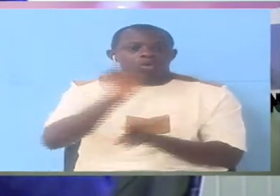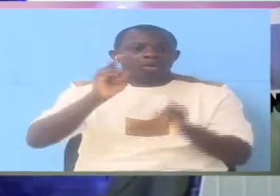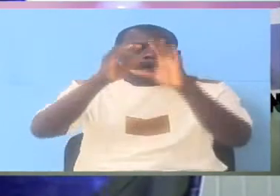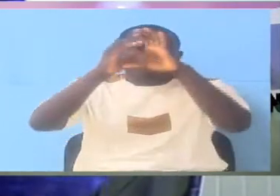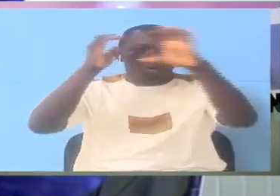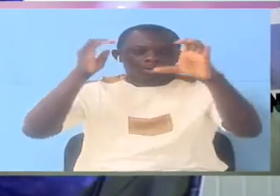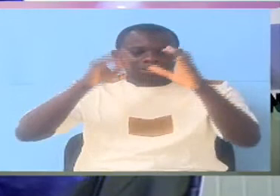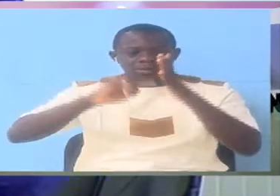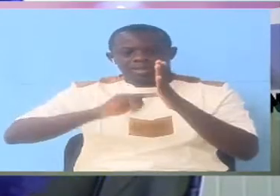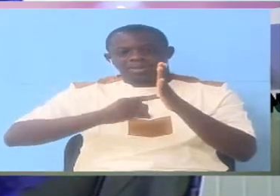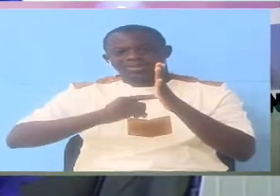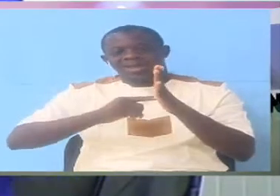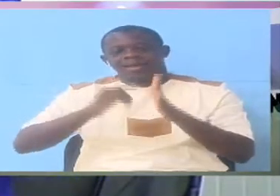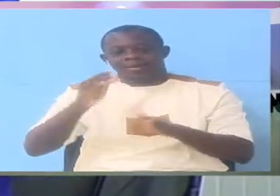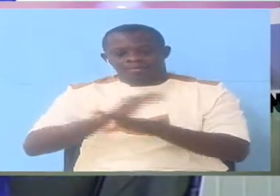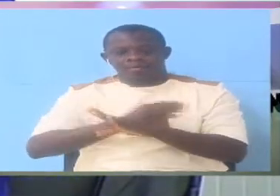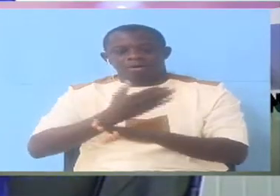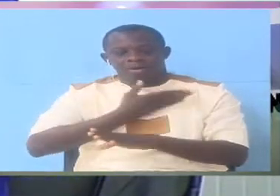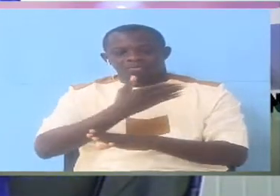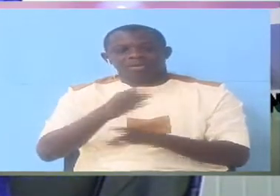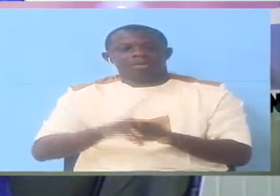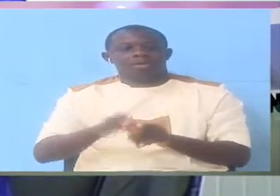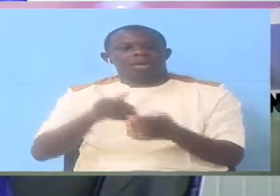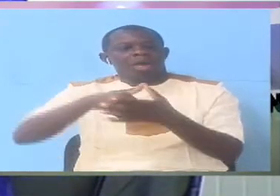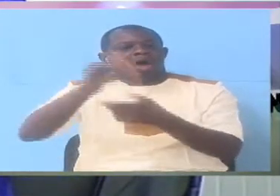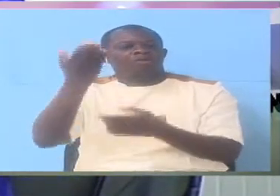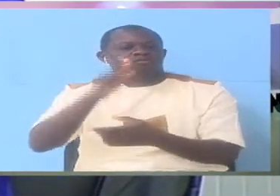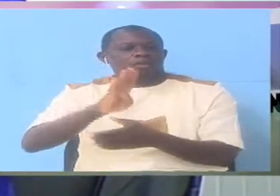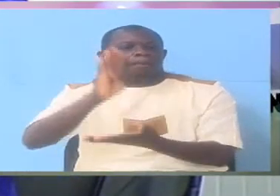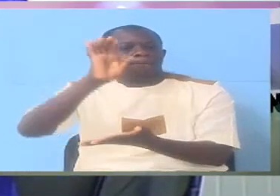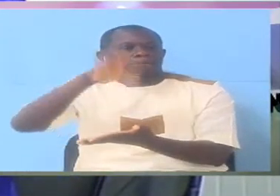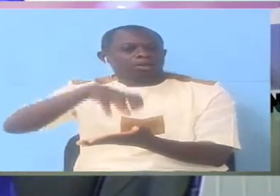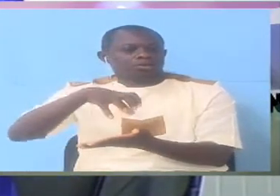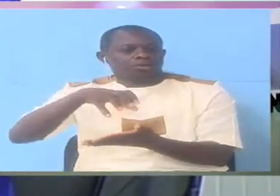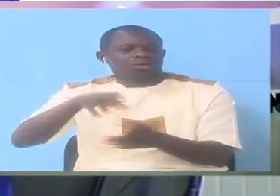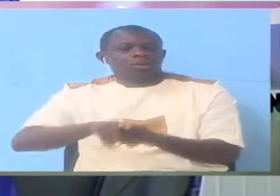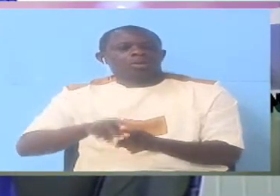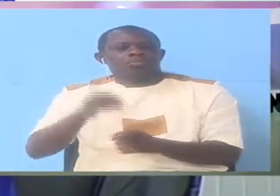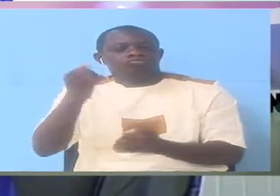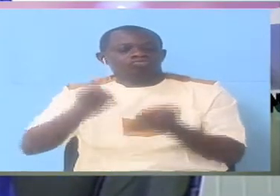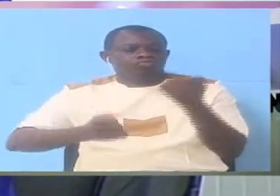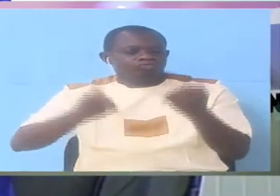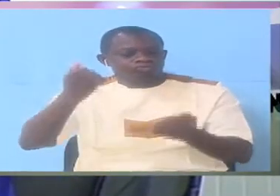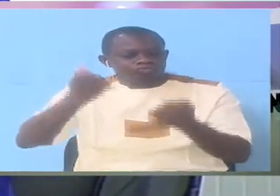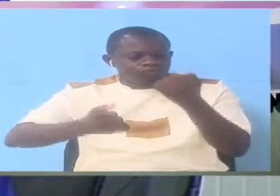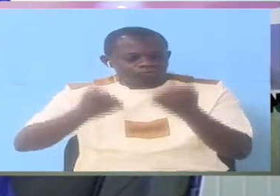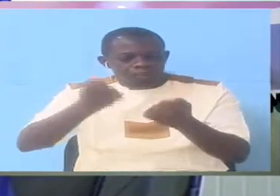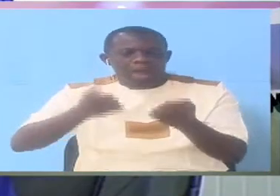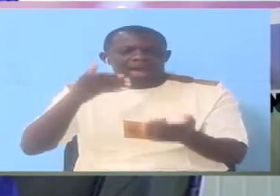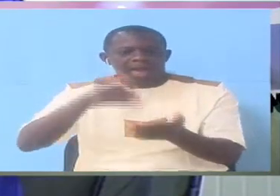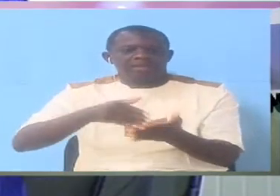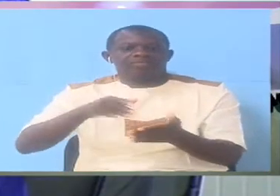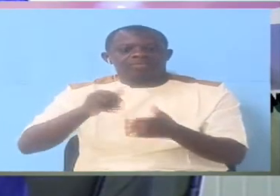middle. Fundita Banjul ntada fo baka stinkona mafam.